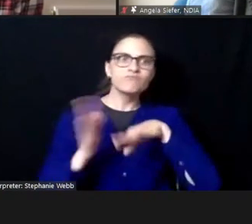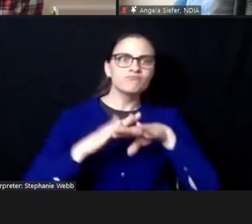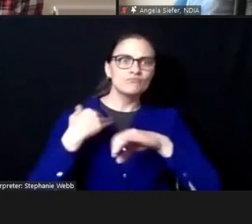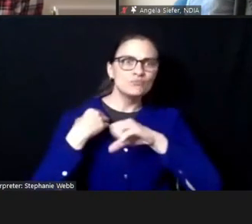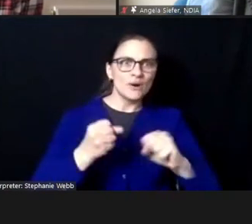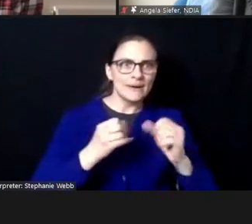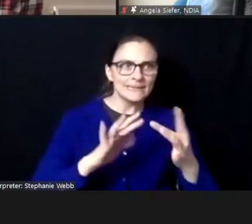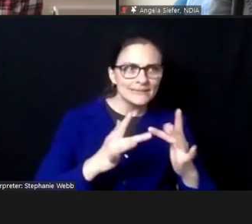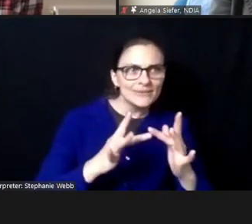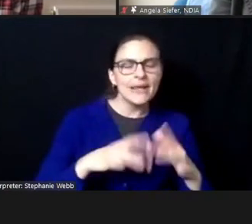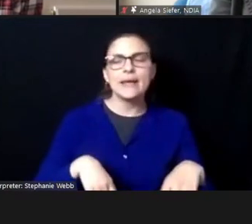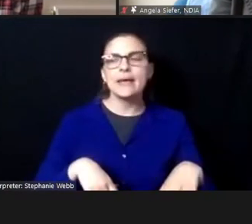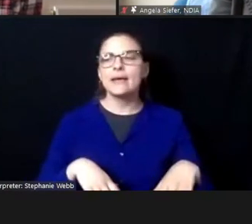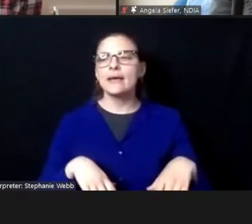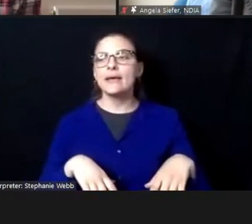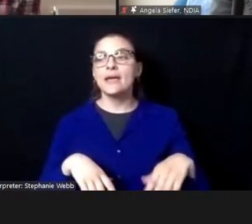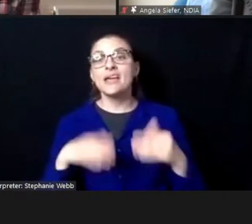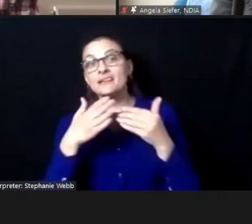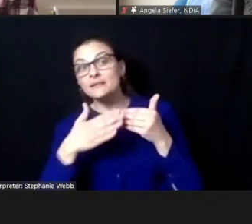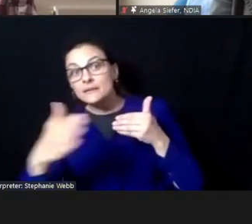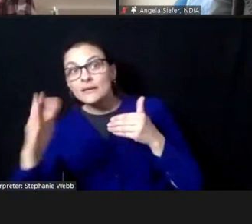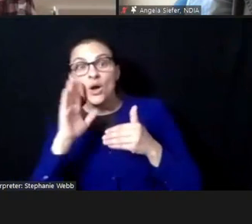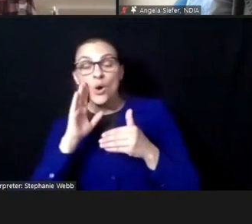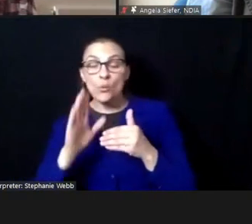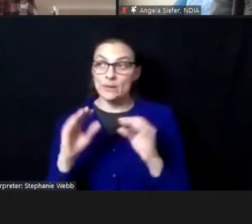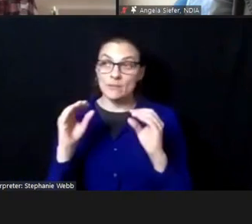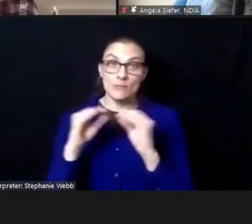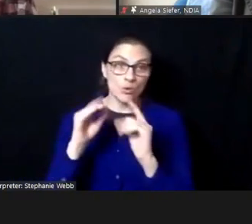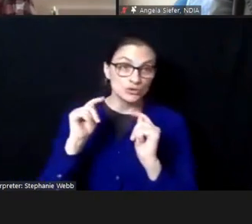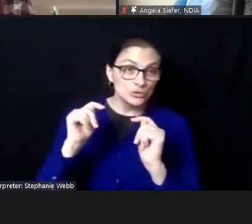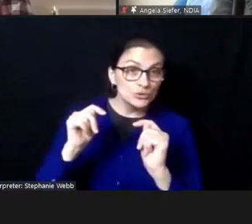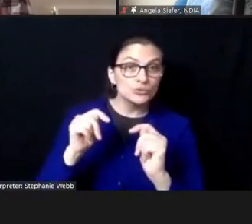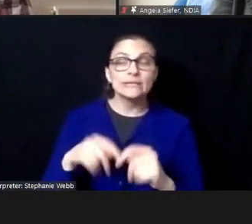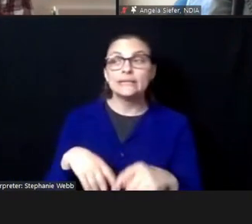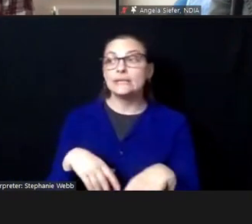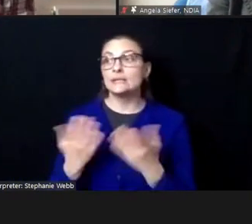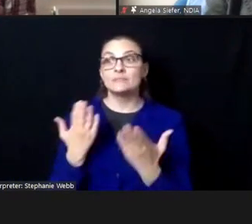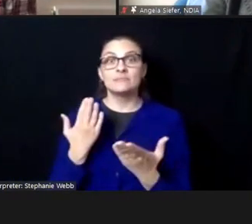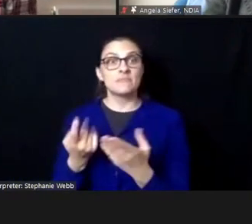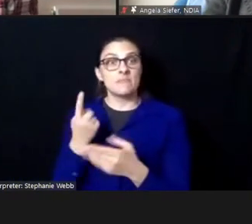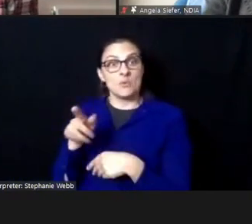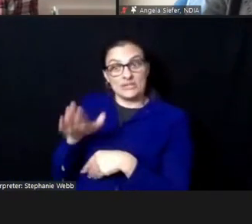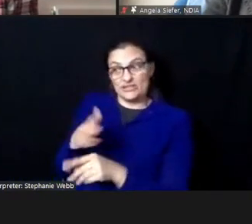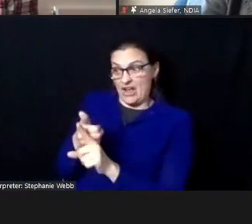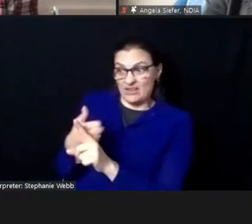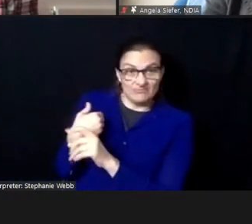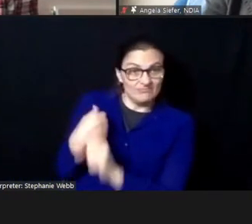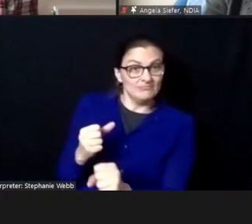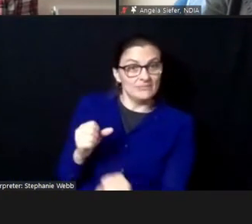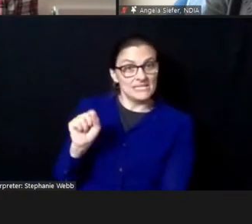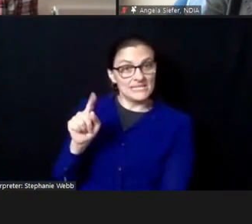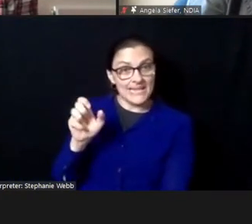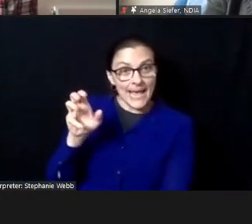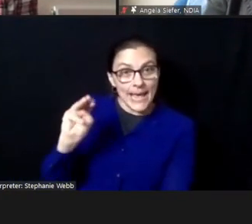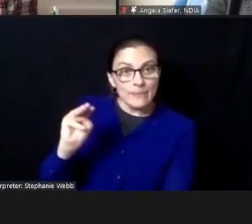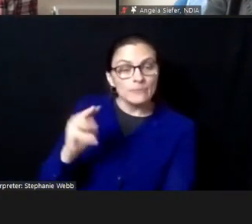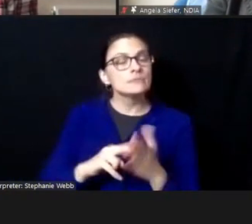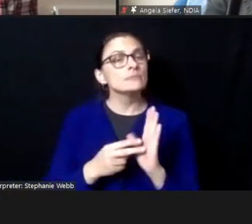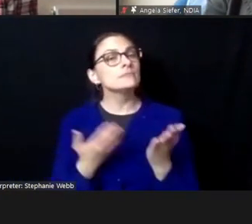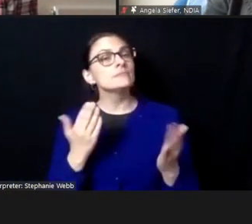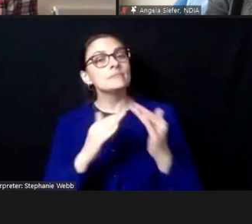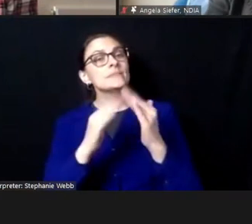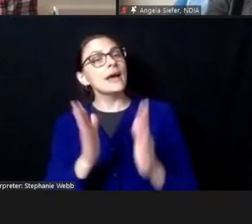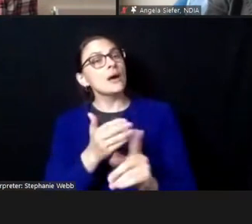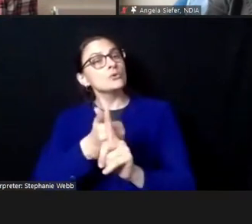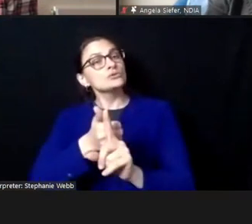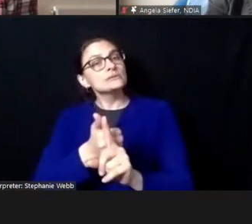tutoring, or if they have a kid that's really into STEM, you know, there is a possibility that, you know, the household is going to want to change